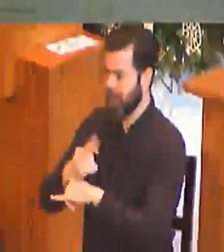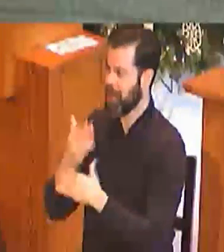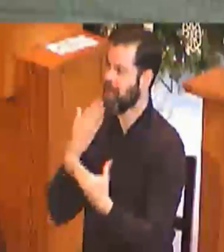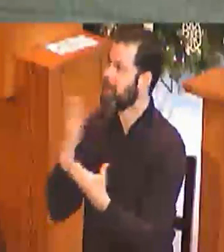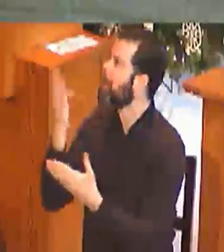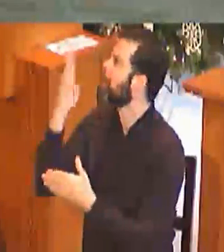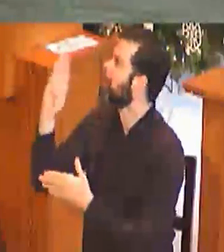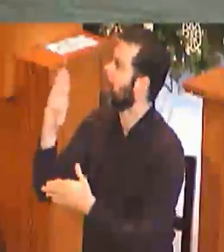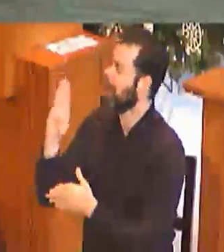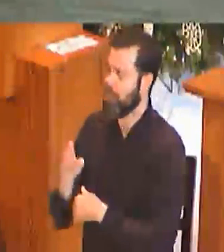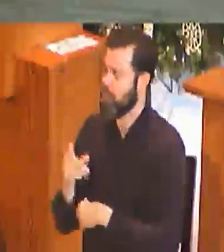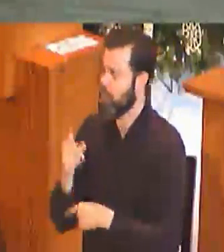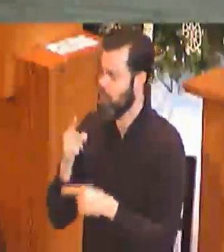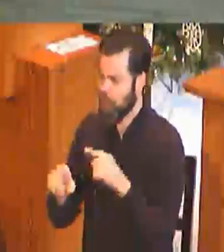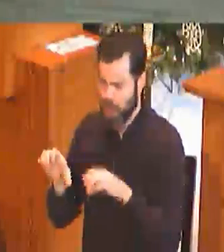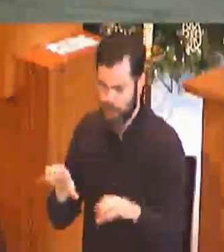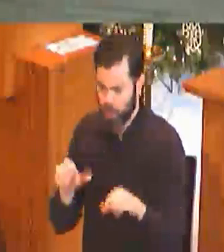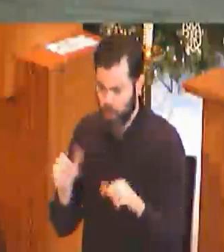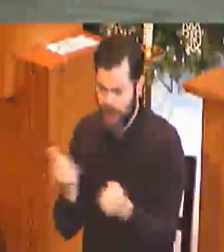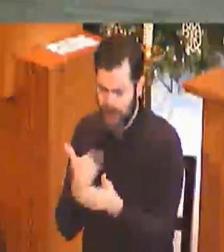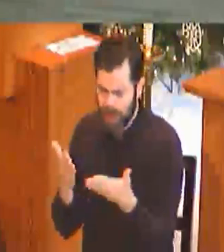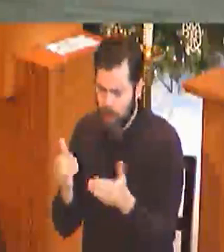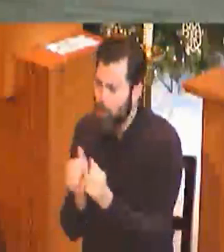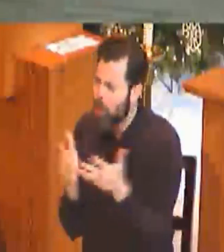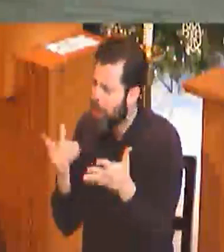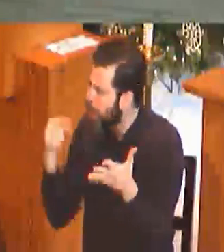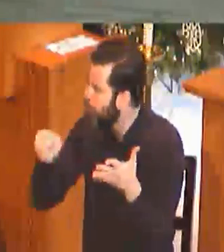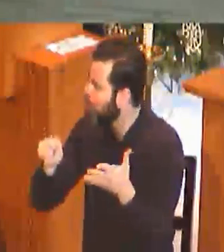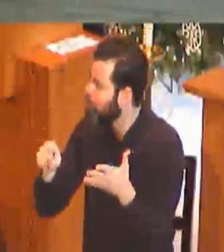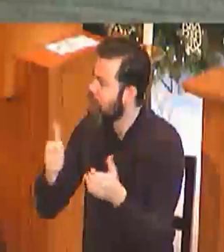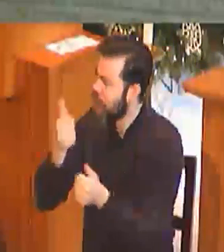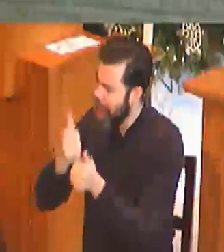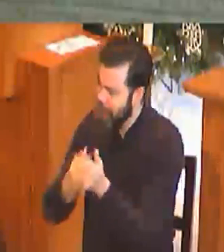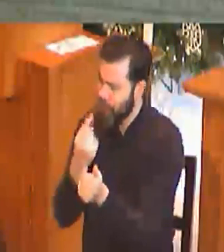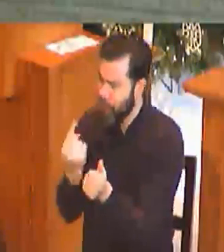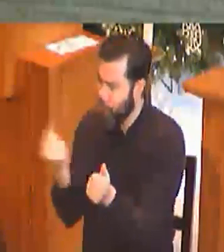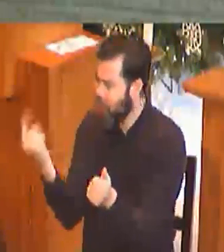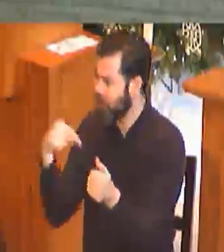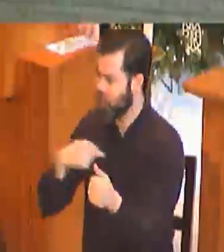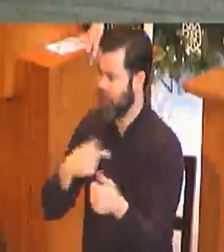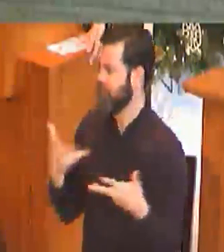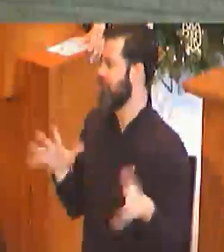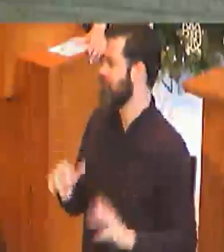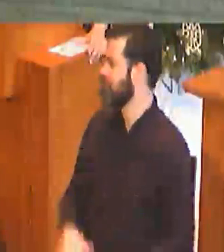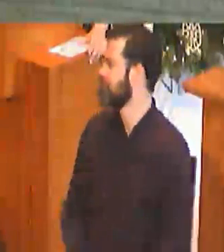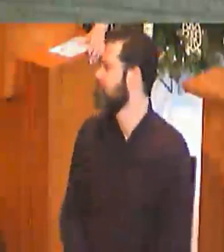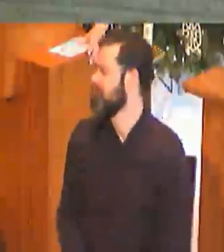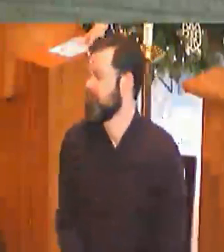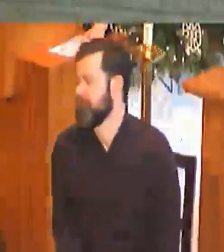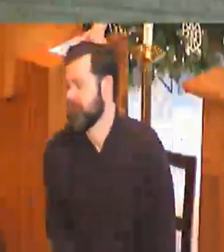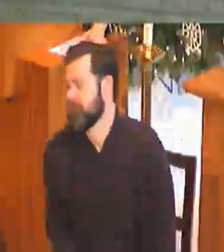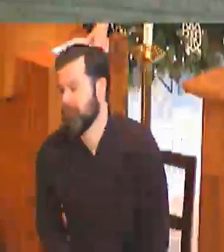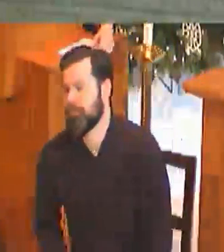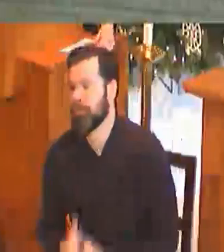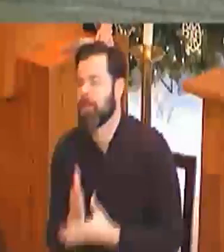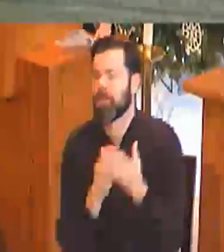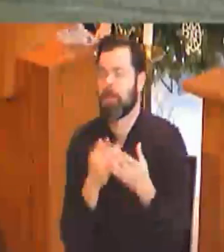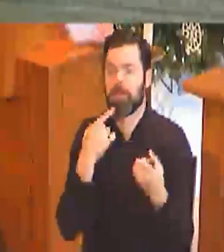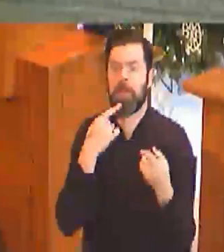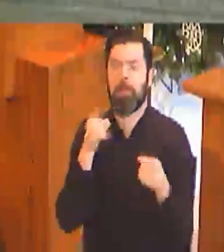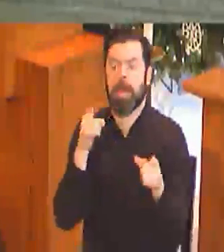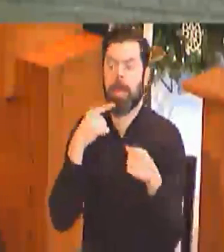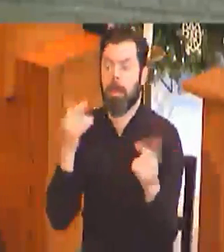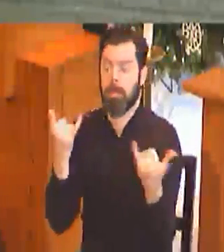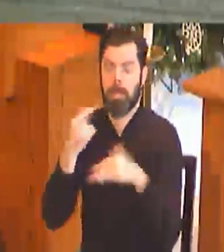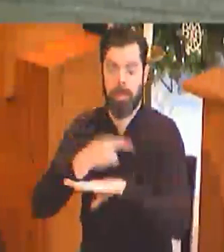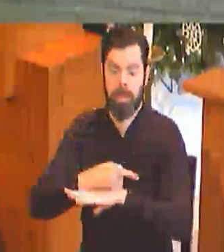God. We cannot do any of this without all of you. Every one of you. Oh, okay, I'm done. Some announcements today.